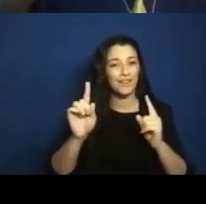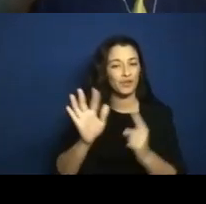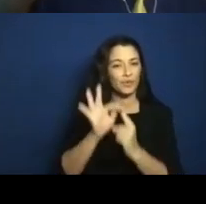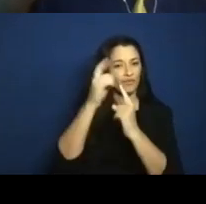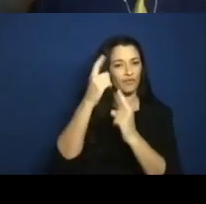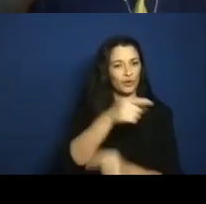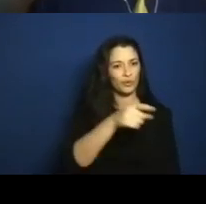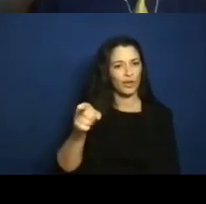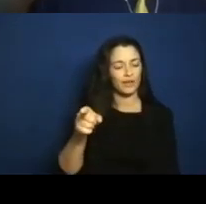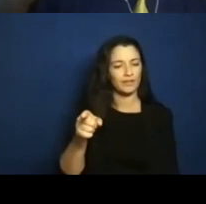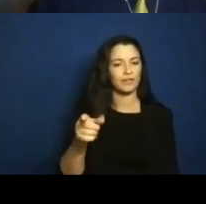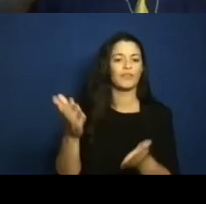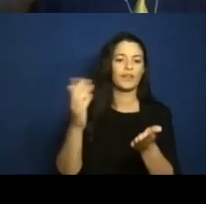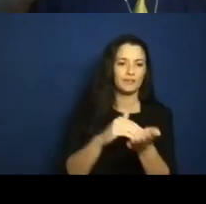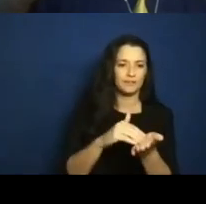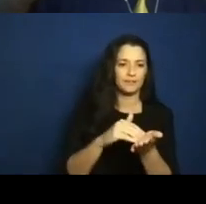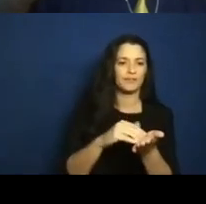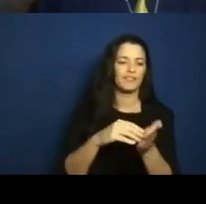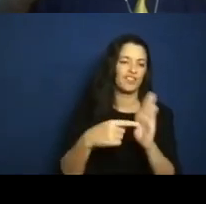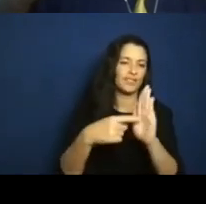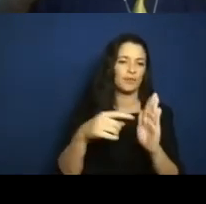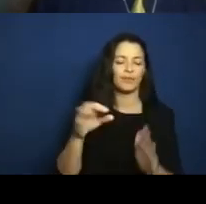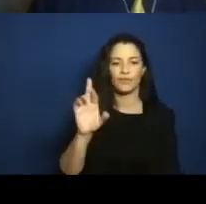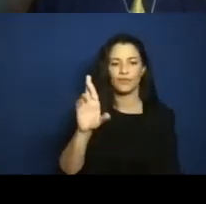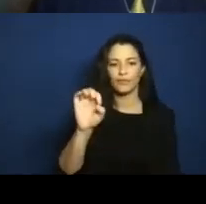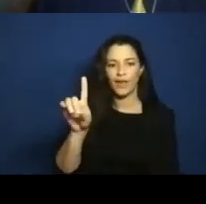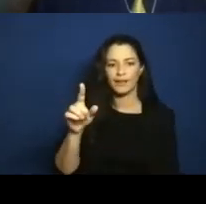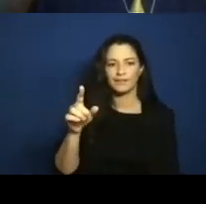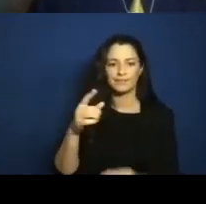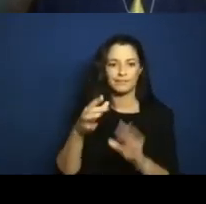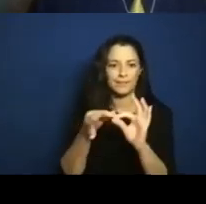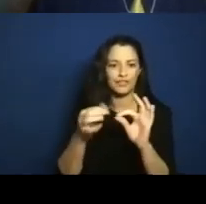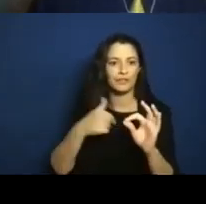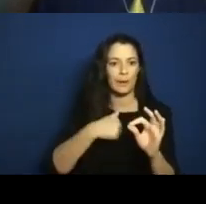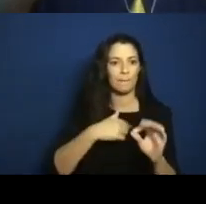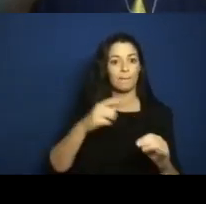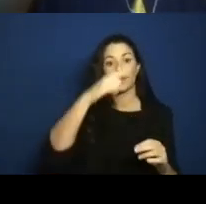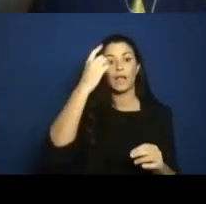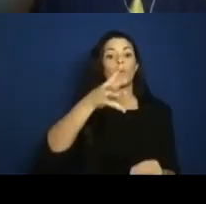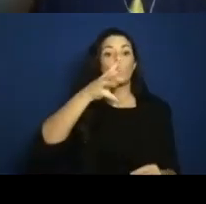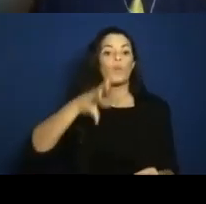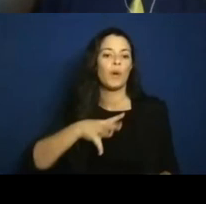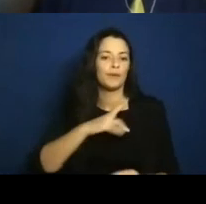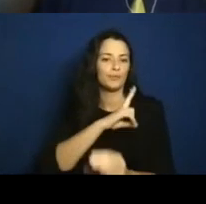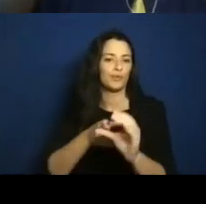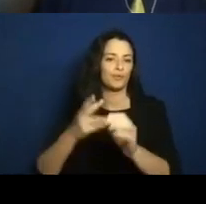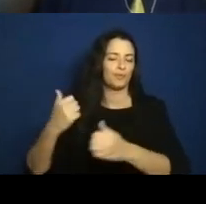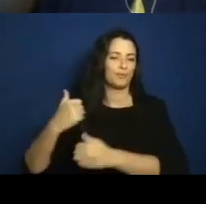said, Fred, me being a Black woman joining the military. Now, I will say,